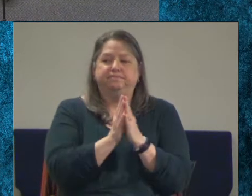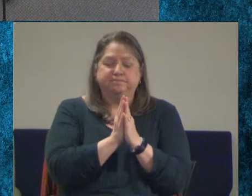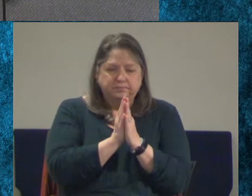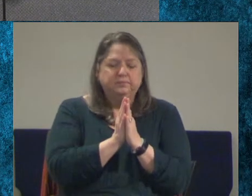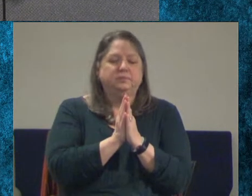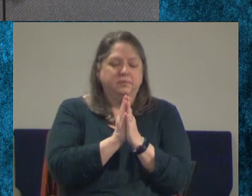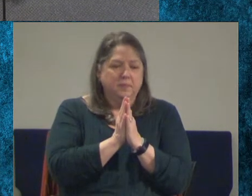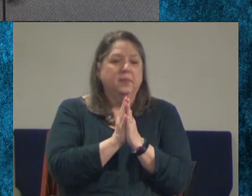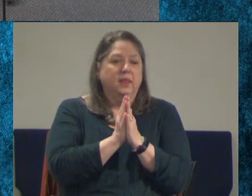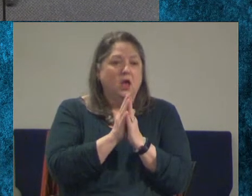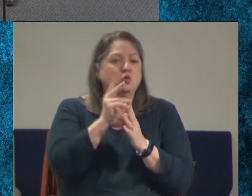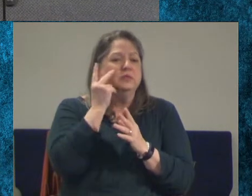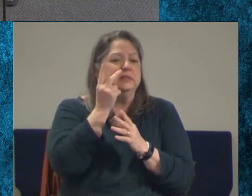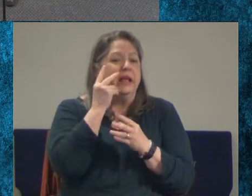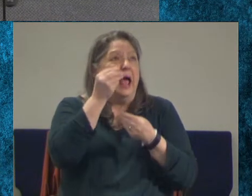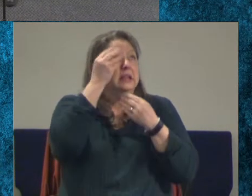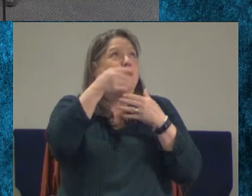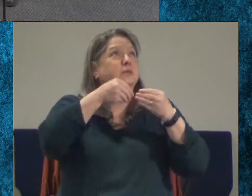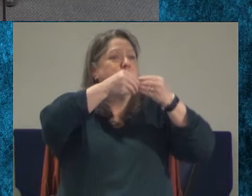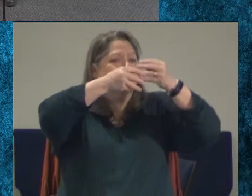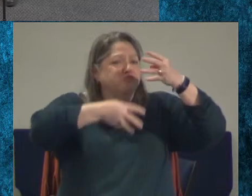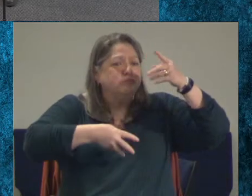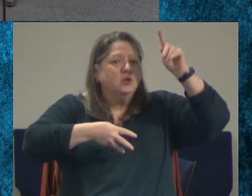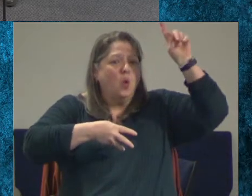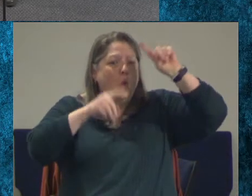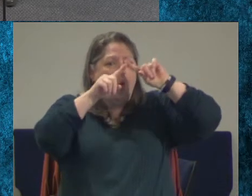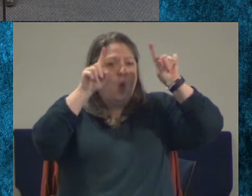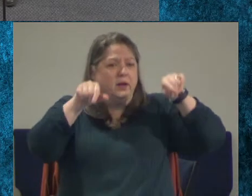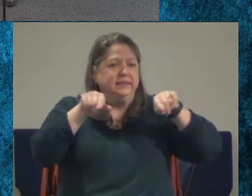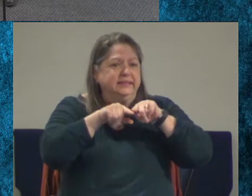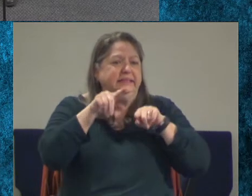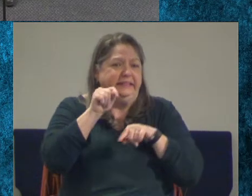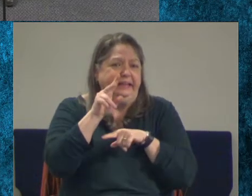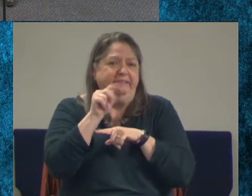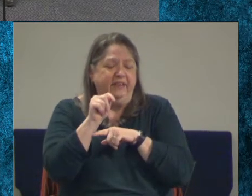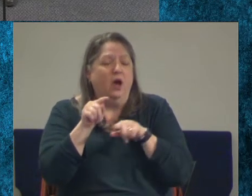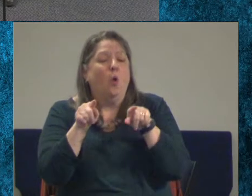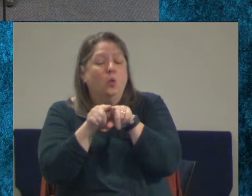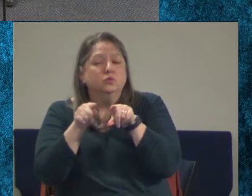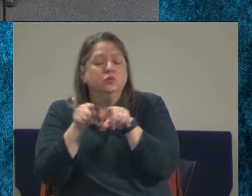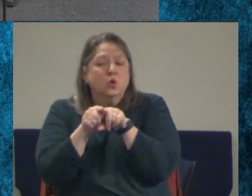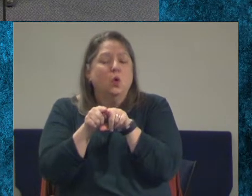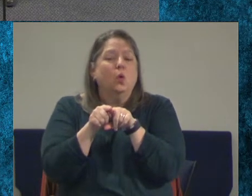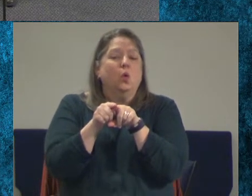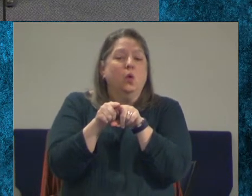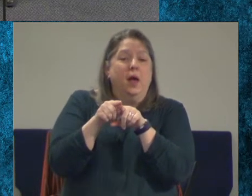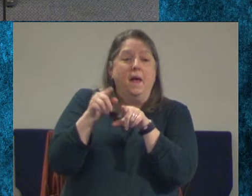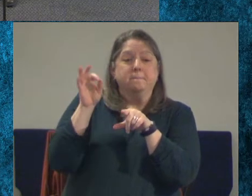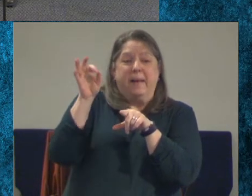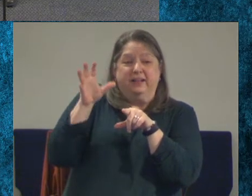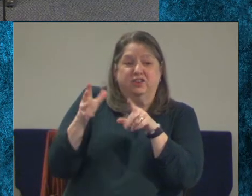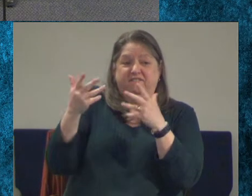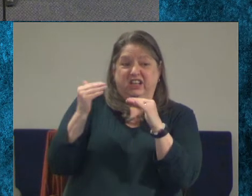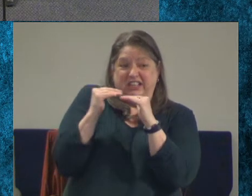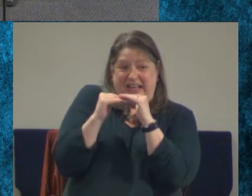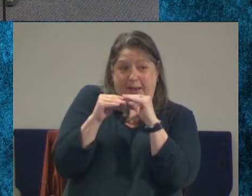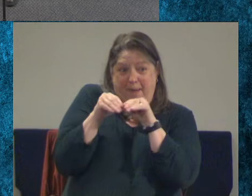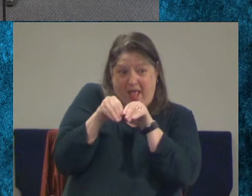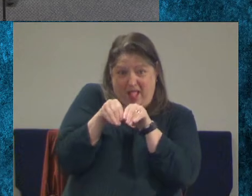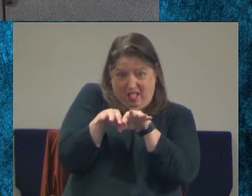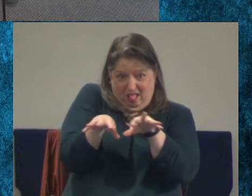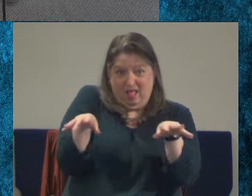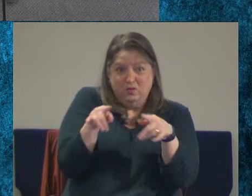graciously emailed those announcements to you during the week, so pay attention. There is a Bible study